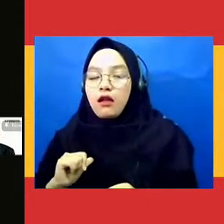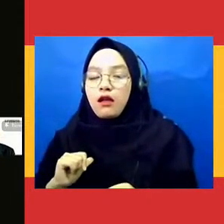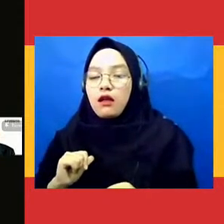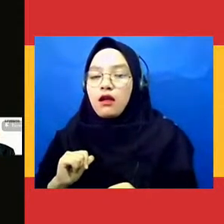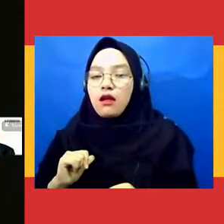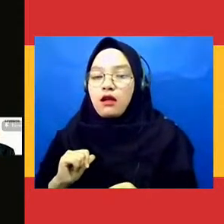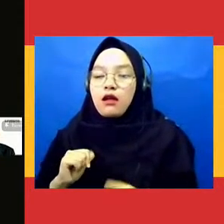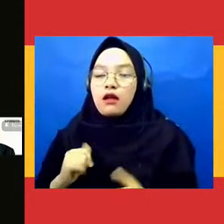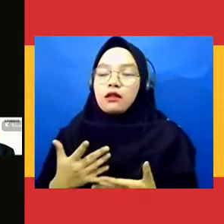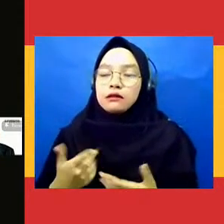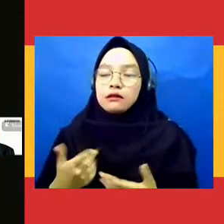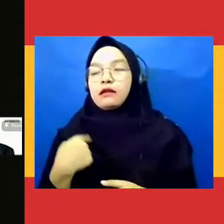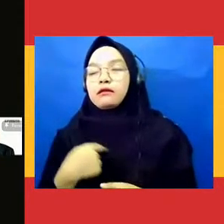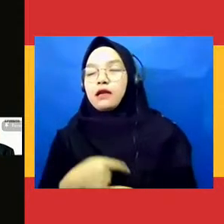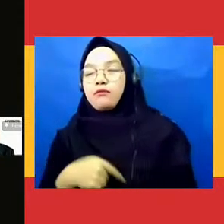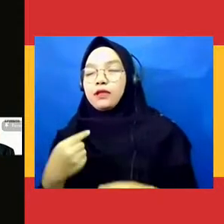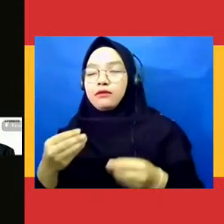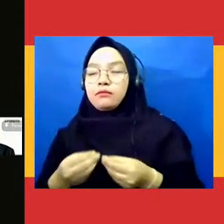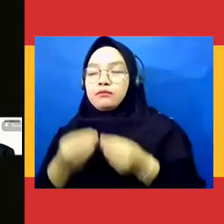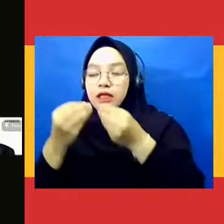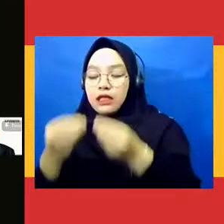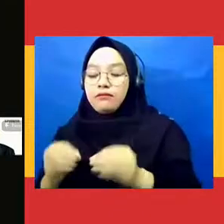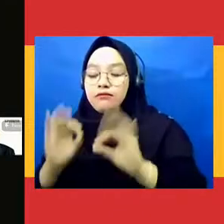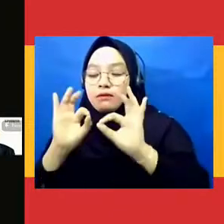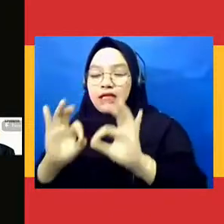Through the Human Rights Forum annual,